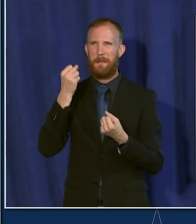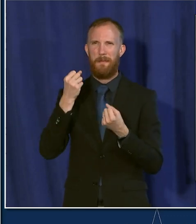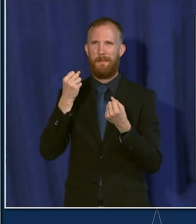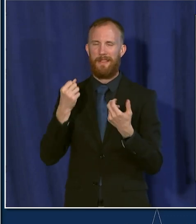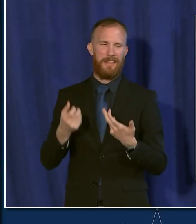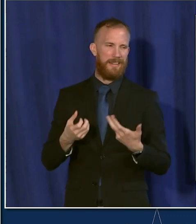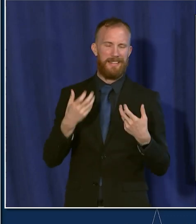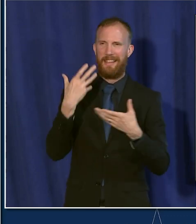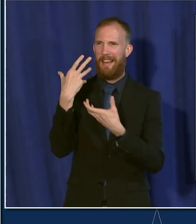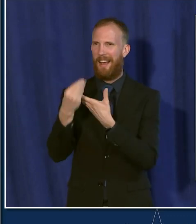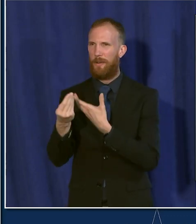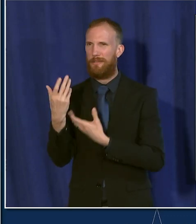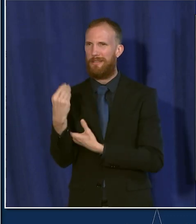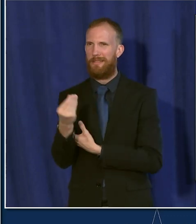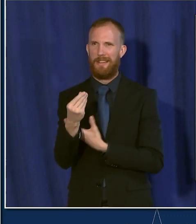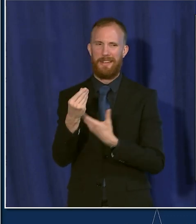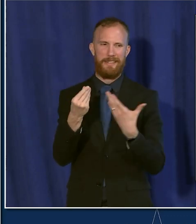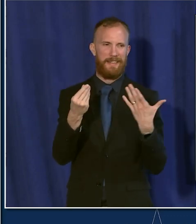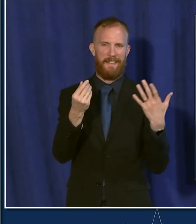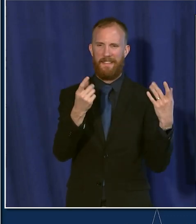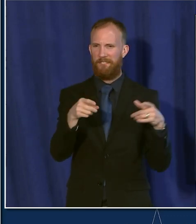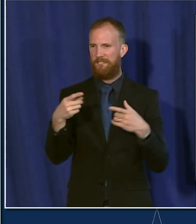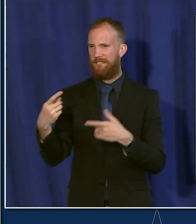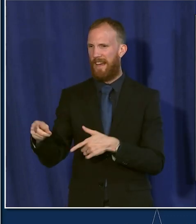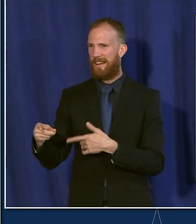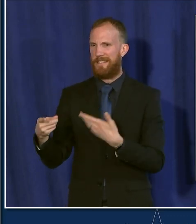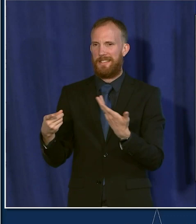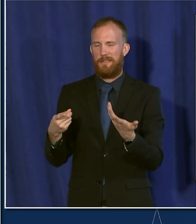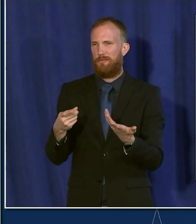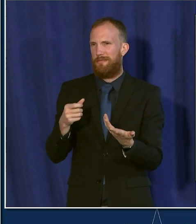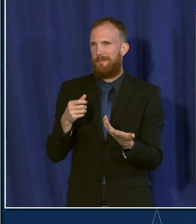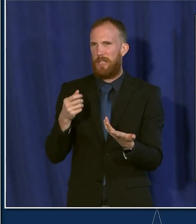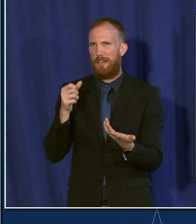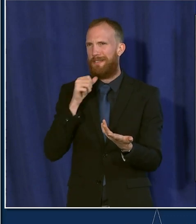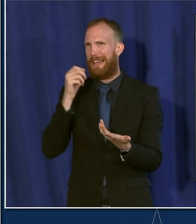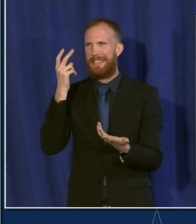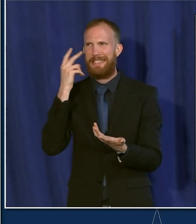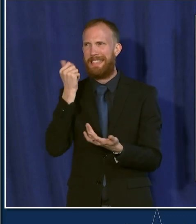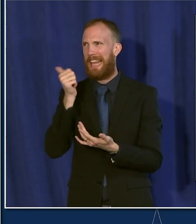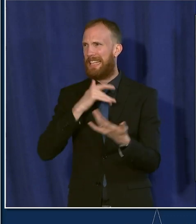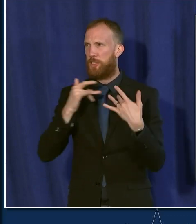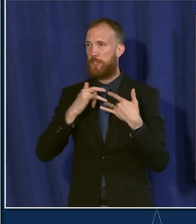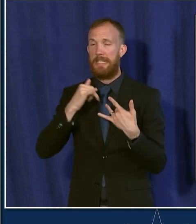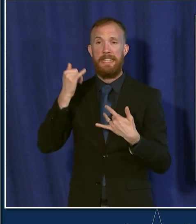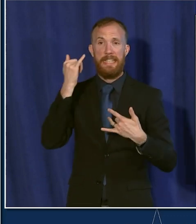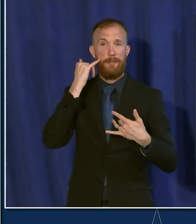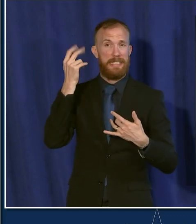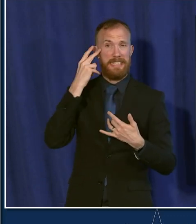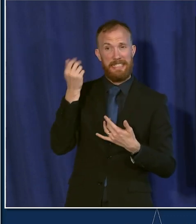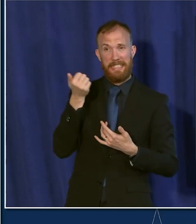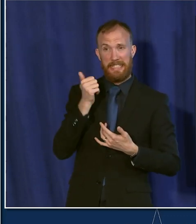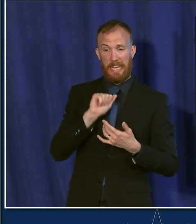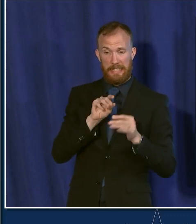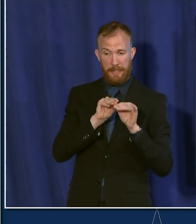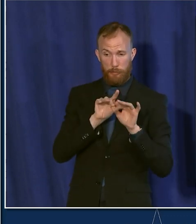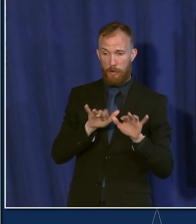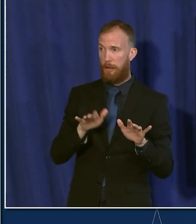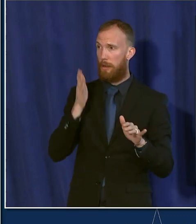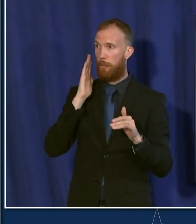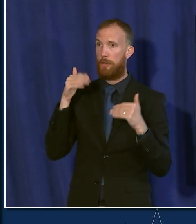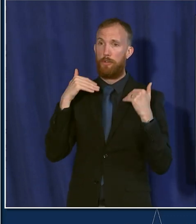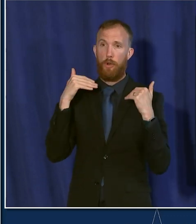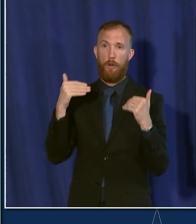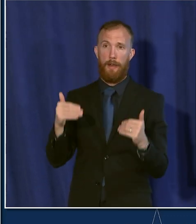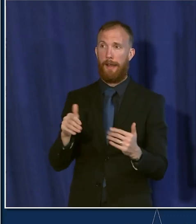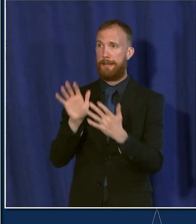sort of these huge events of concern. If we see spread, we're ready to do some follow up as we would for any